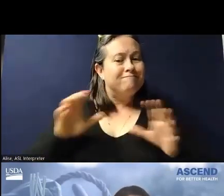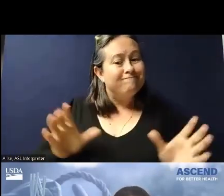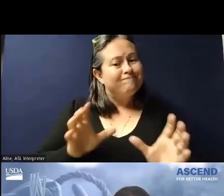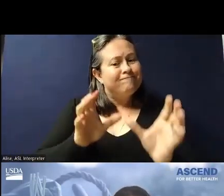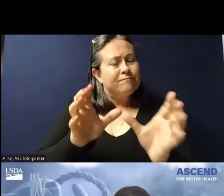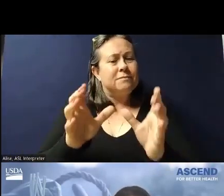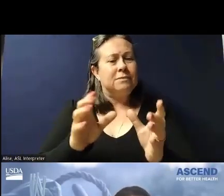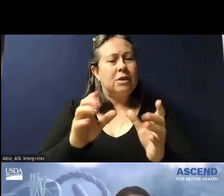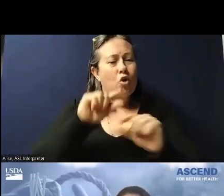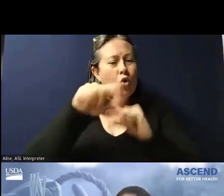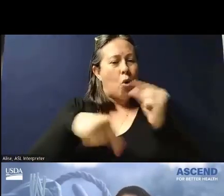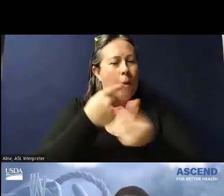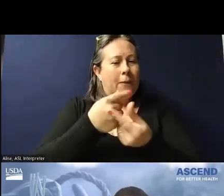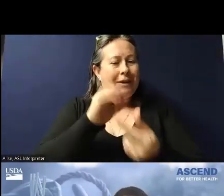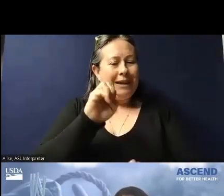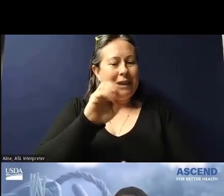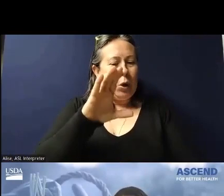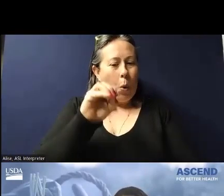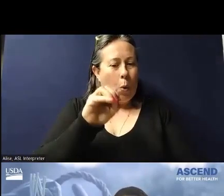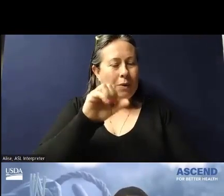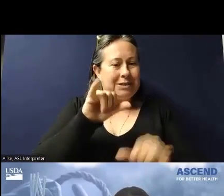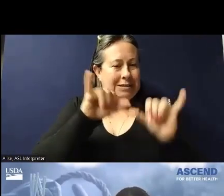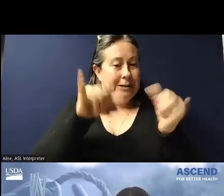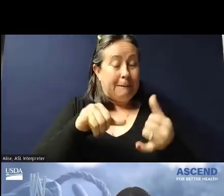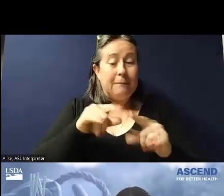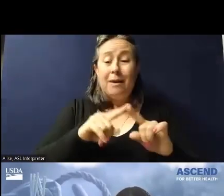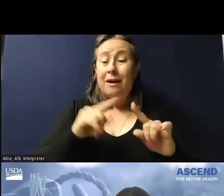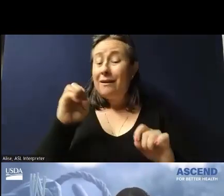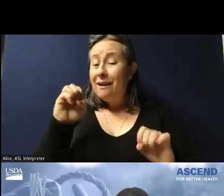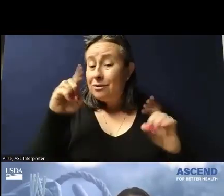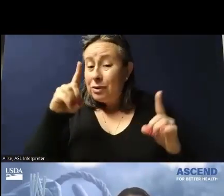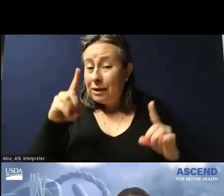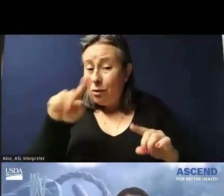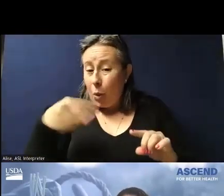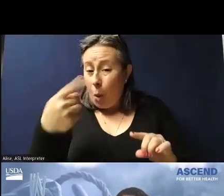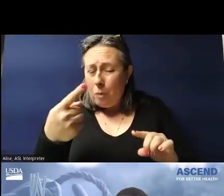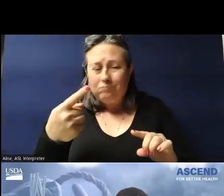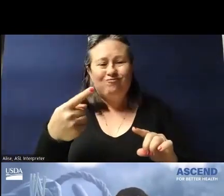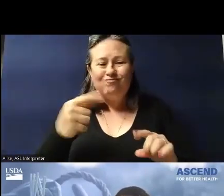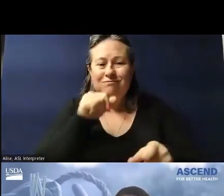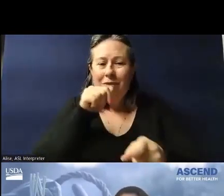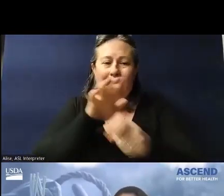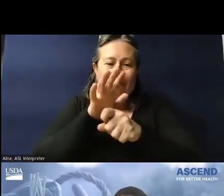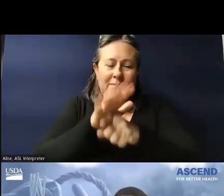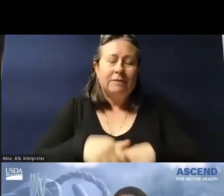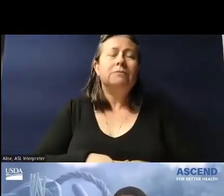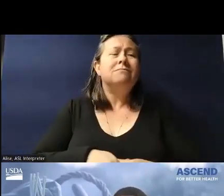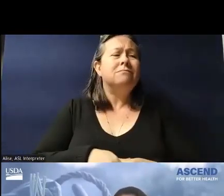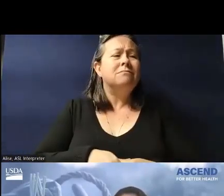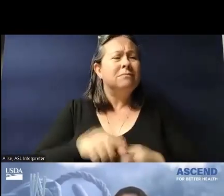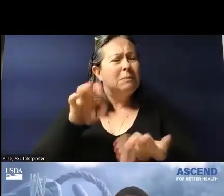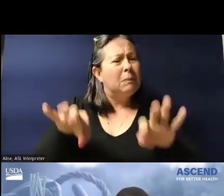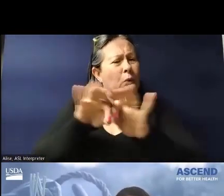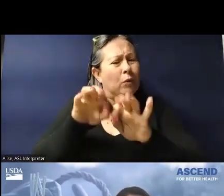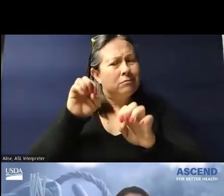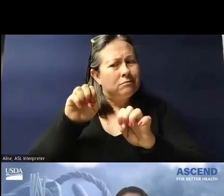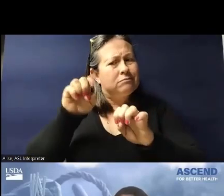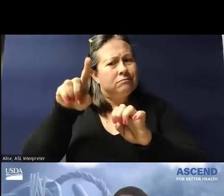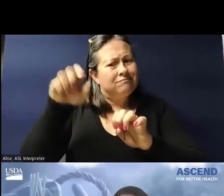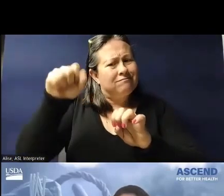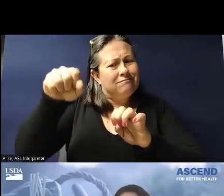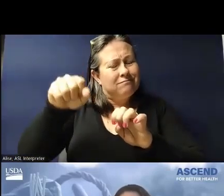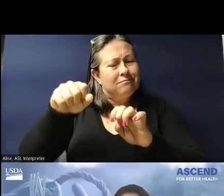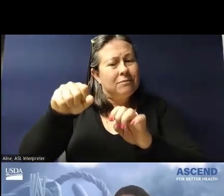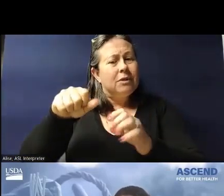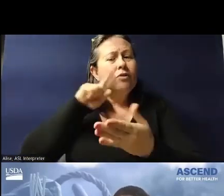this charge. Education alone is not enough. We need education to really translate research